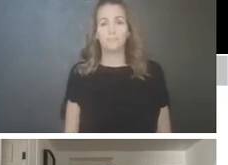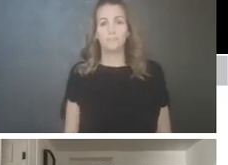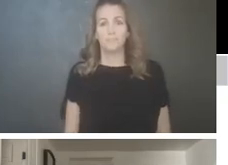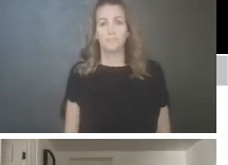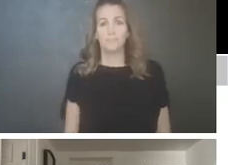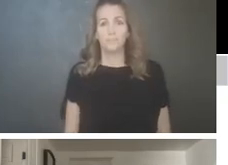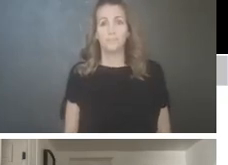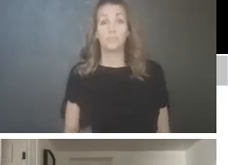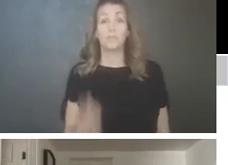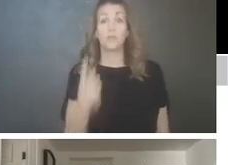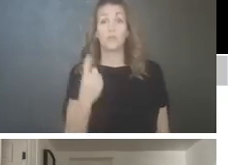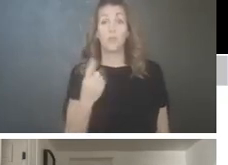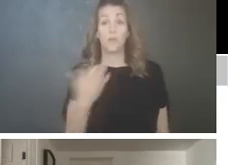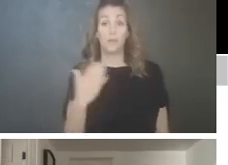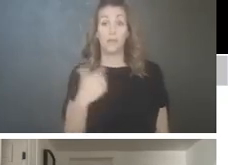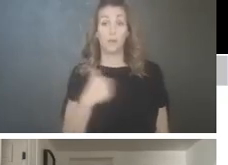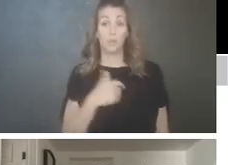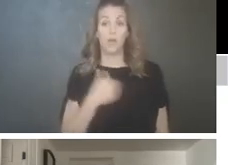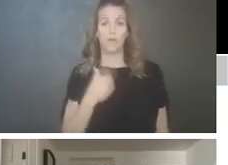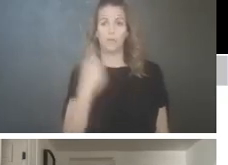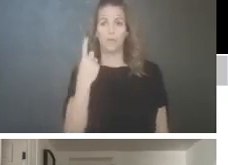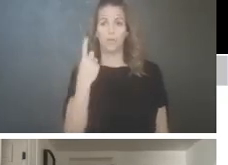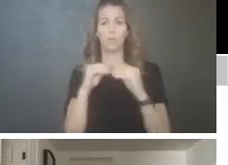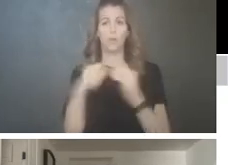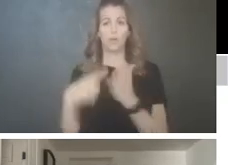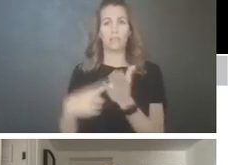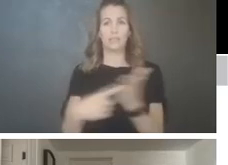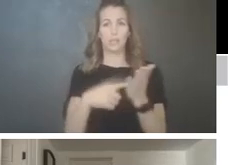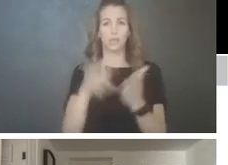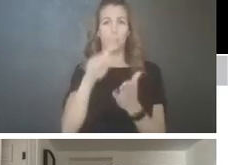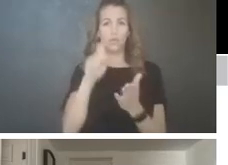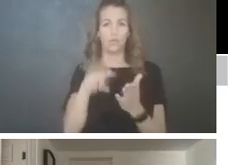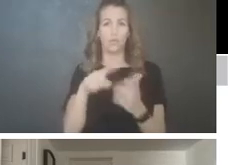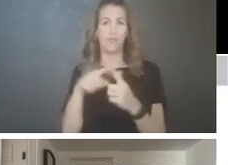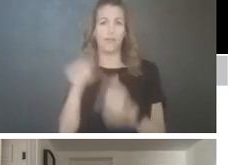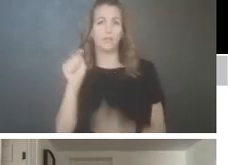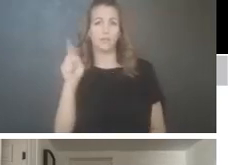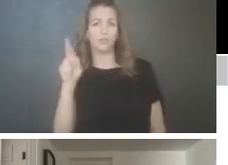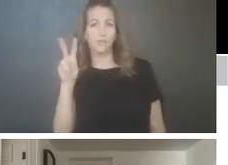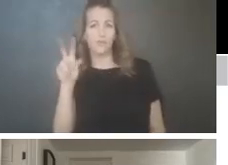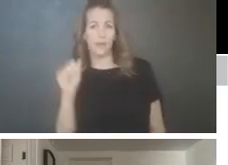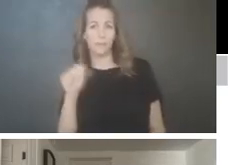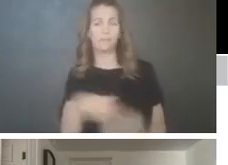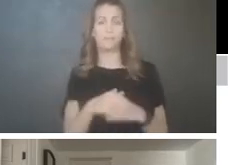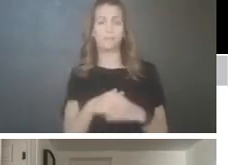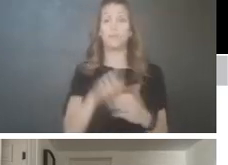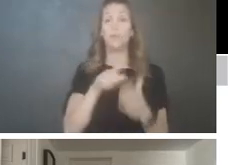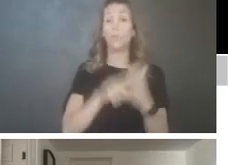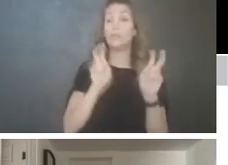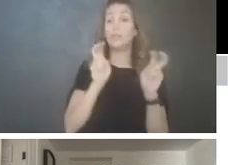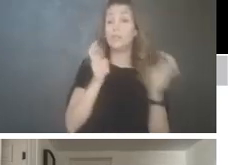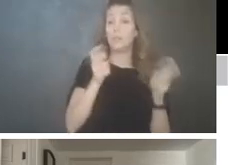So one thing, we'll go over one more discussion question and then do trivia. What is a topic pertaining to WIOA that you know a lot